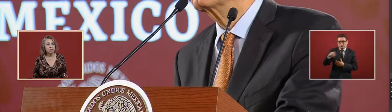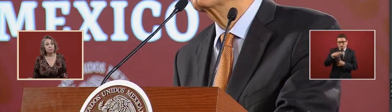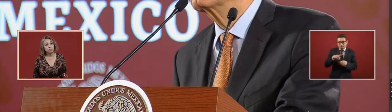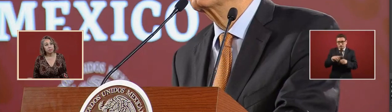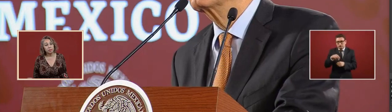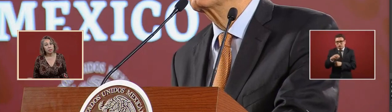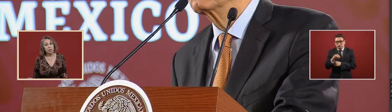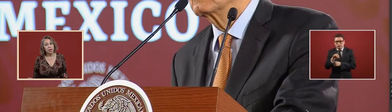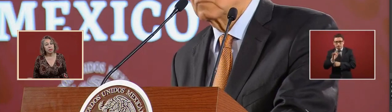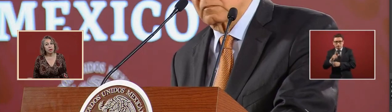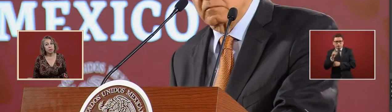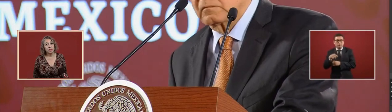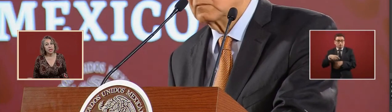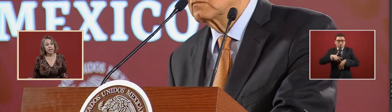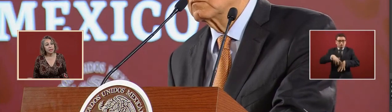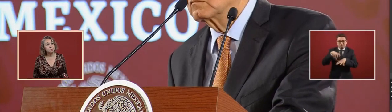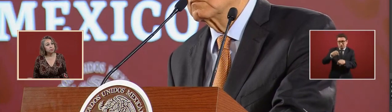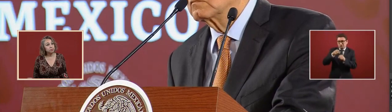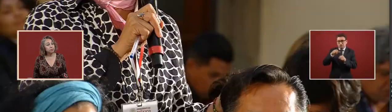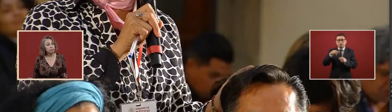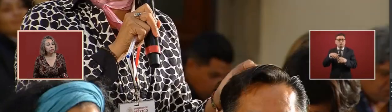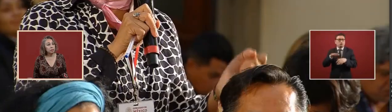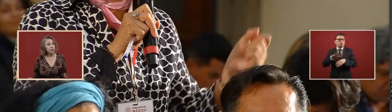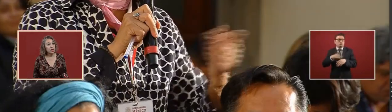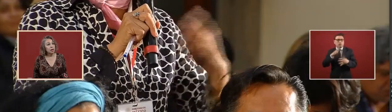schools that was taken